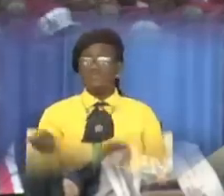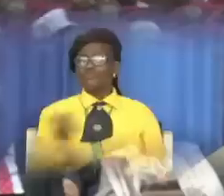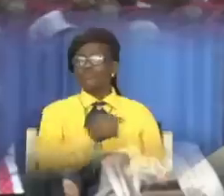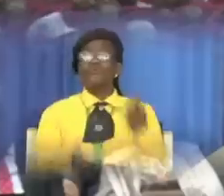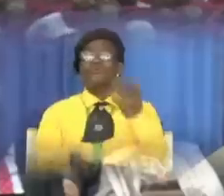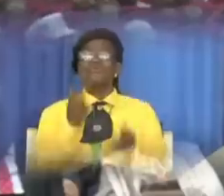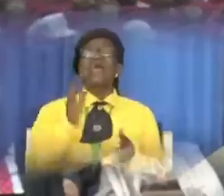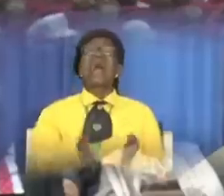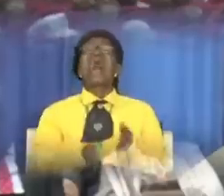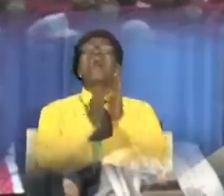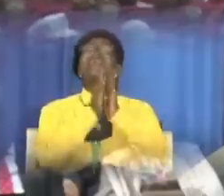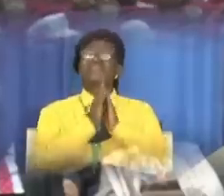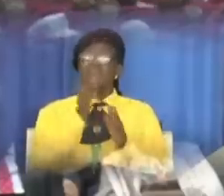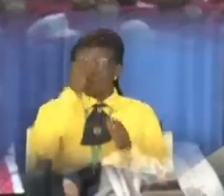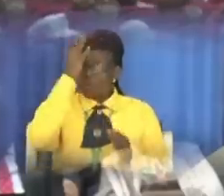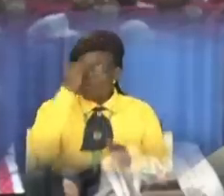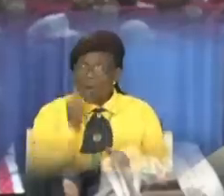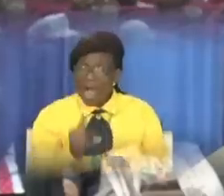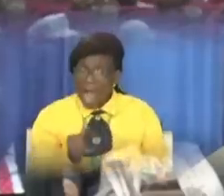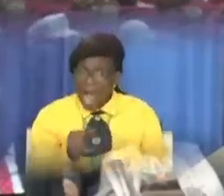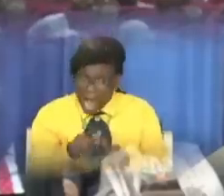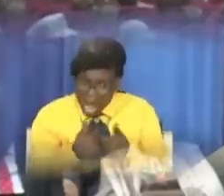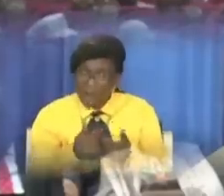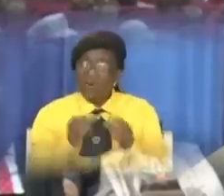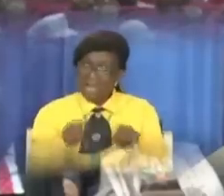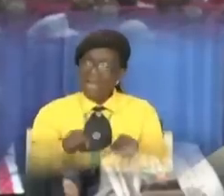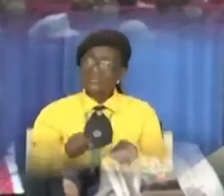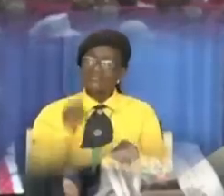A good hospital is where you see the worst cases.